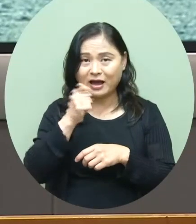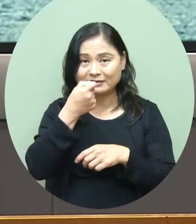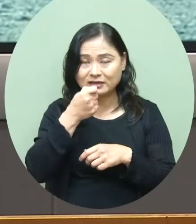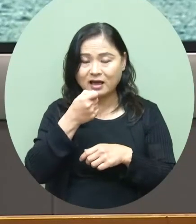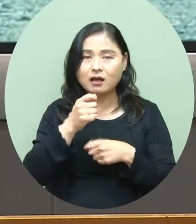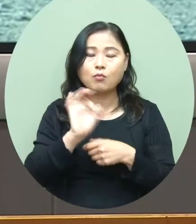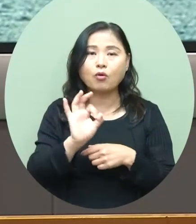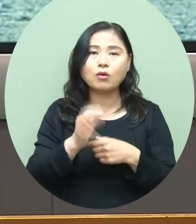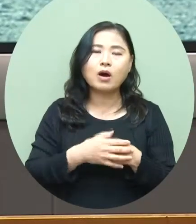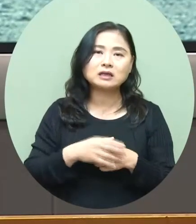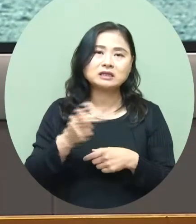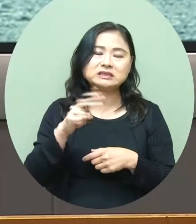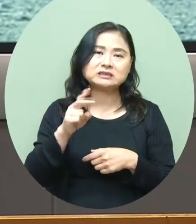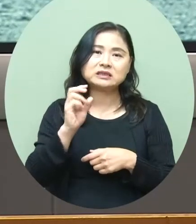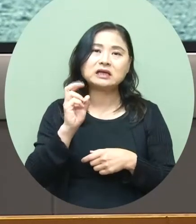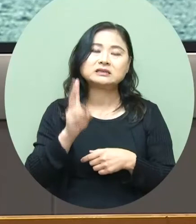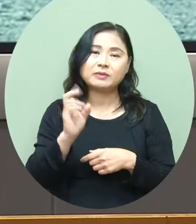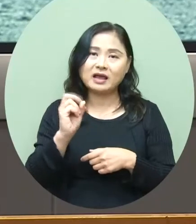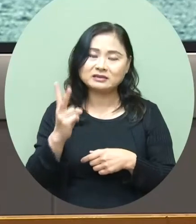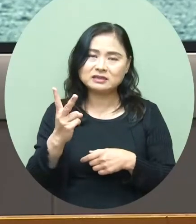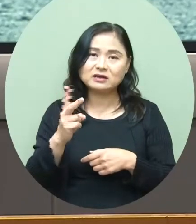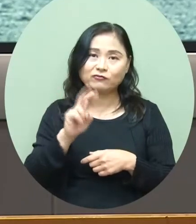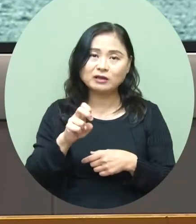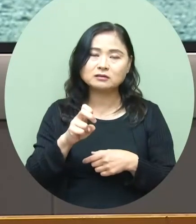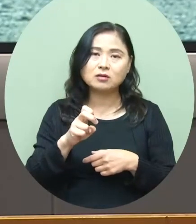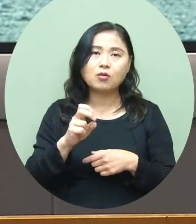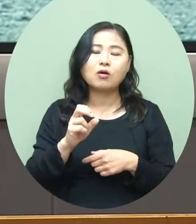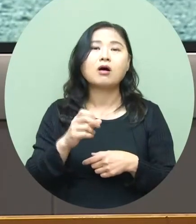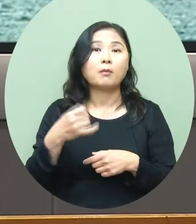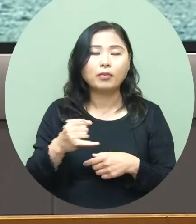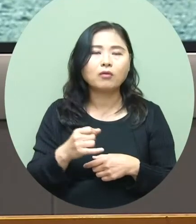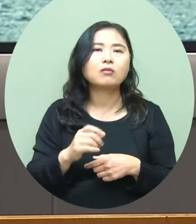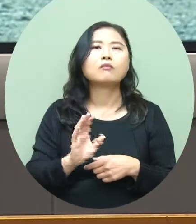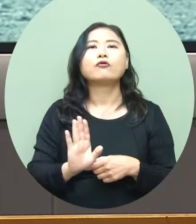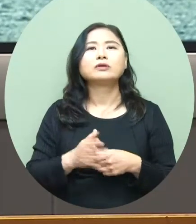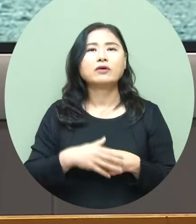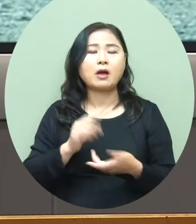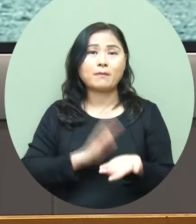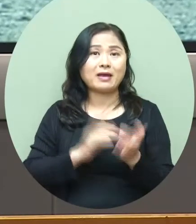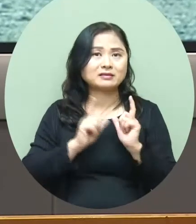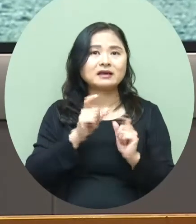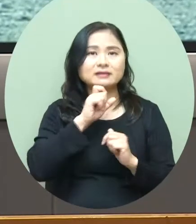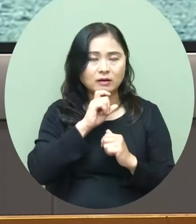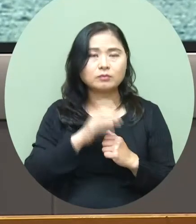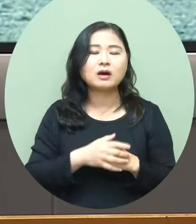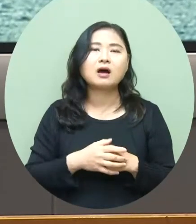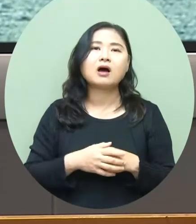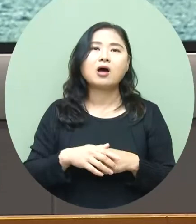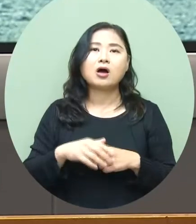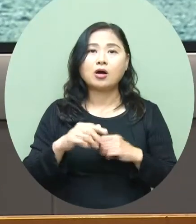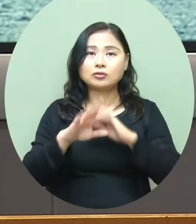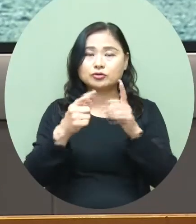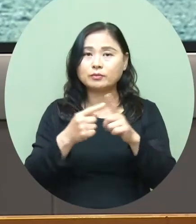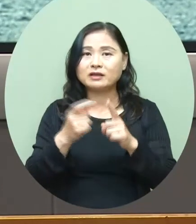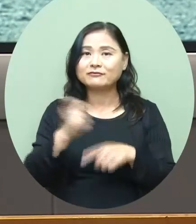Now, we wouldn't say that if we didn't have the mass voluntary RT testing, then we wouldn't find these 2,000 plus cases, because some of these